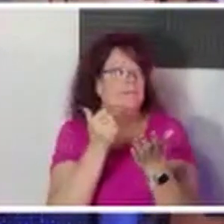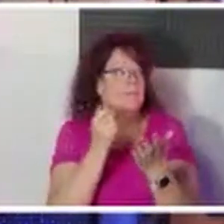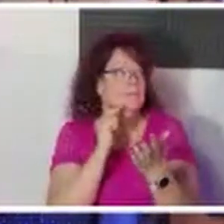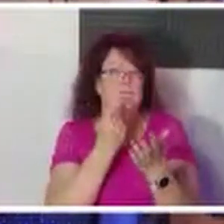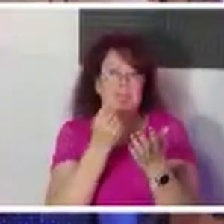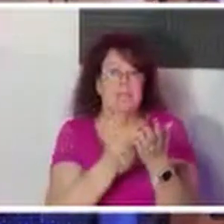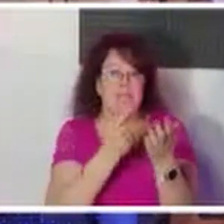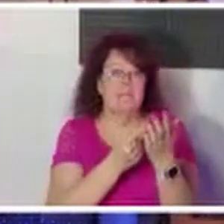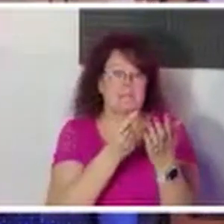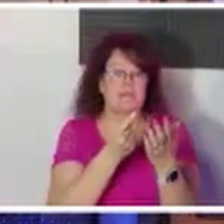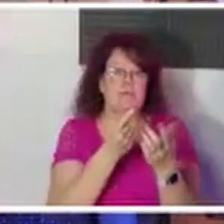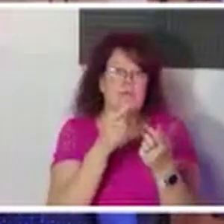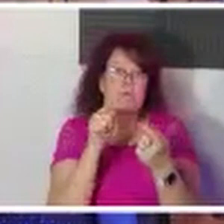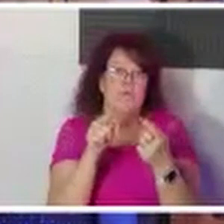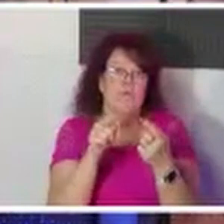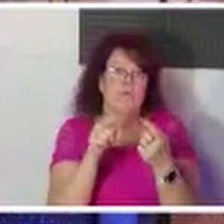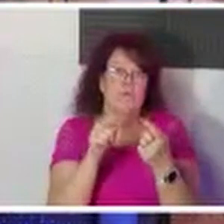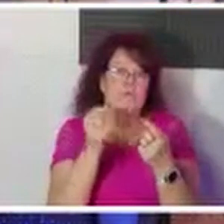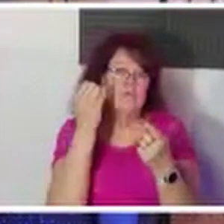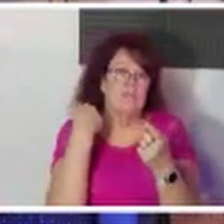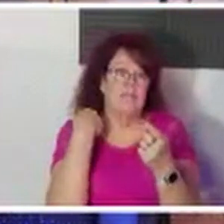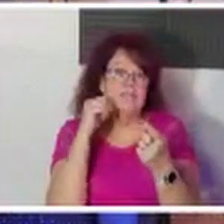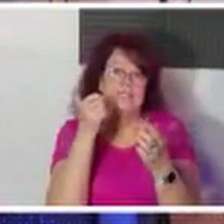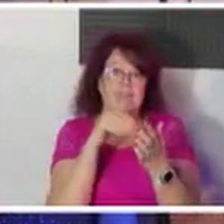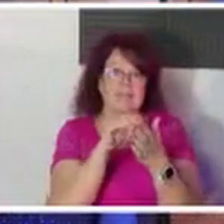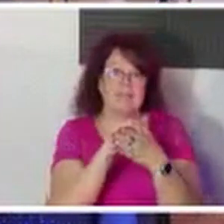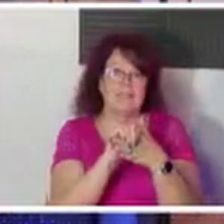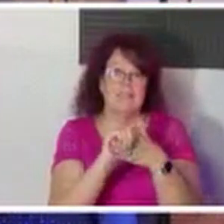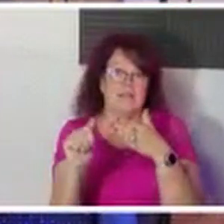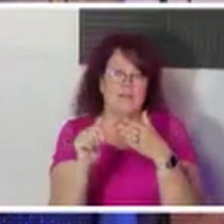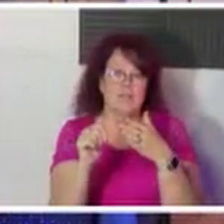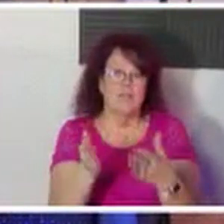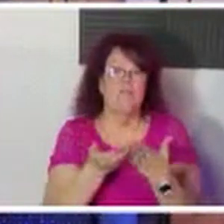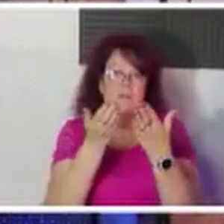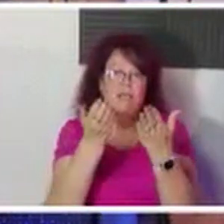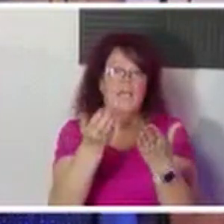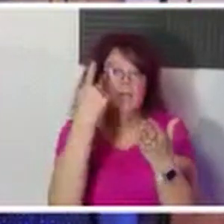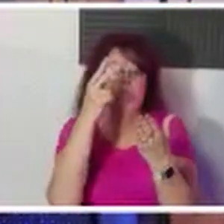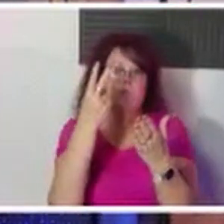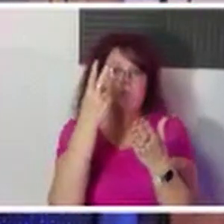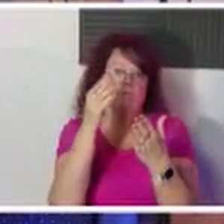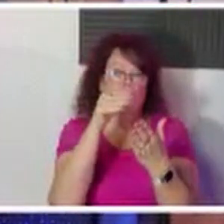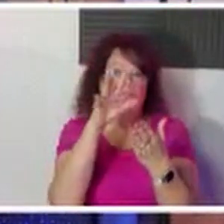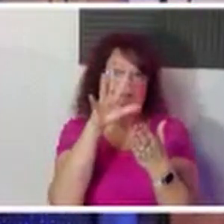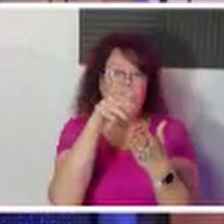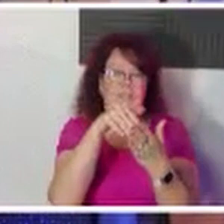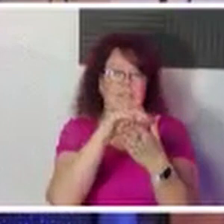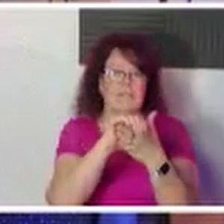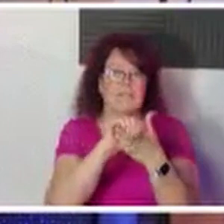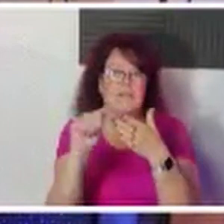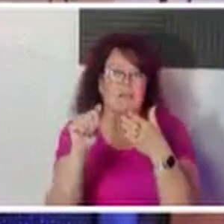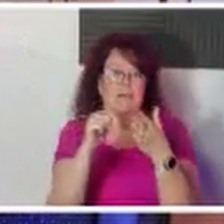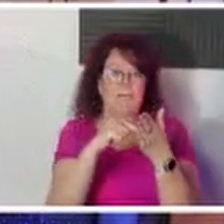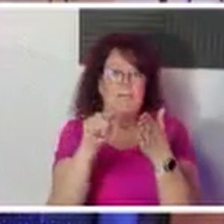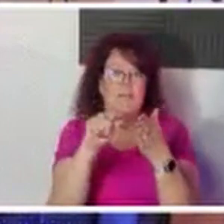literally, sometimes if they had $10,000 to provide for two $5,000